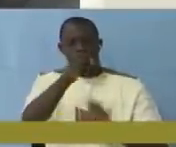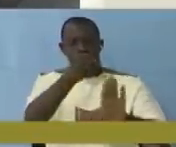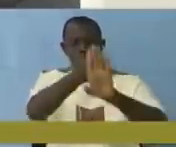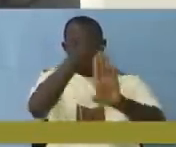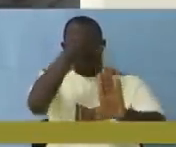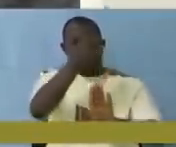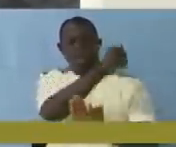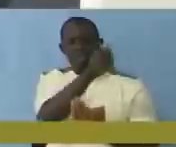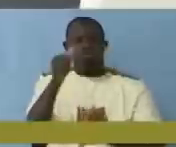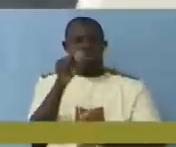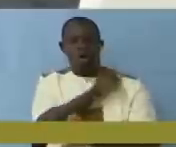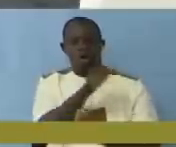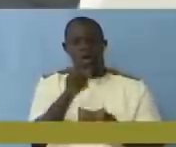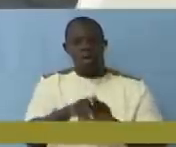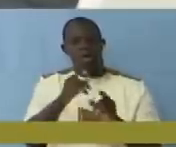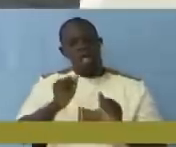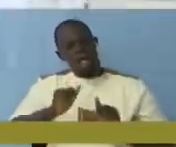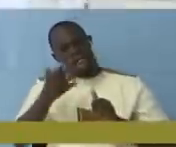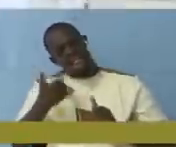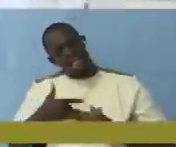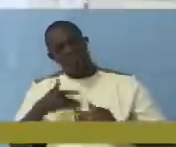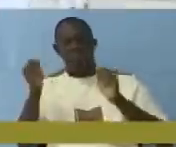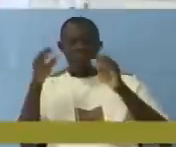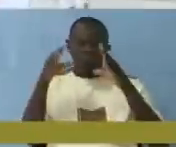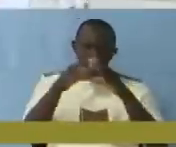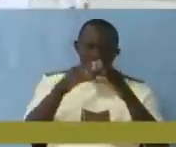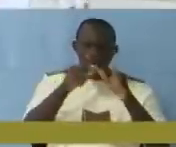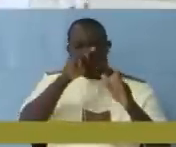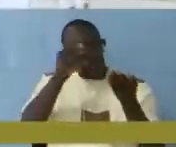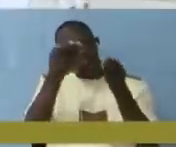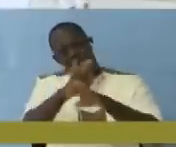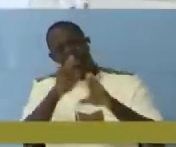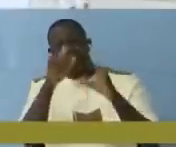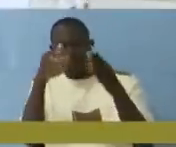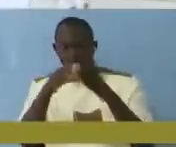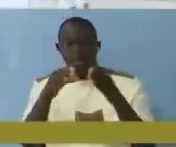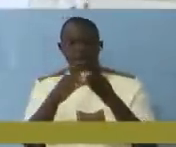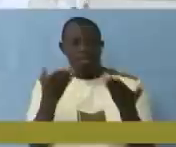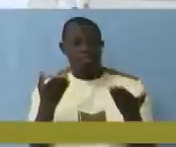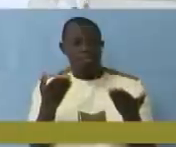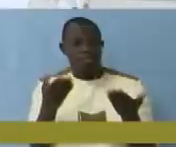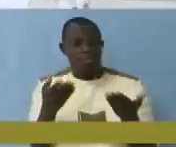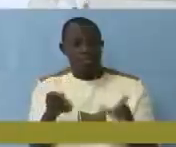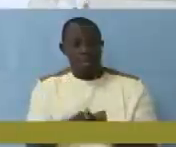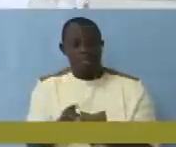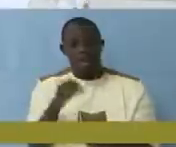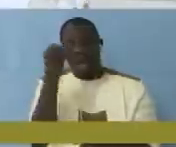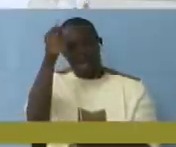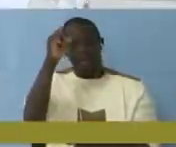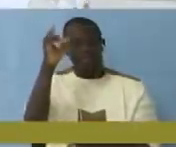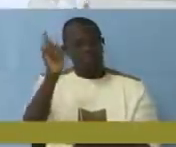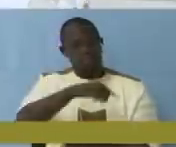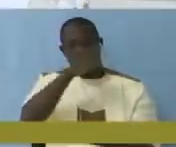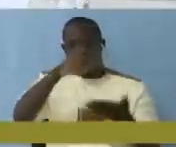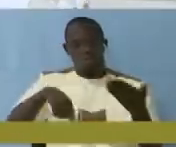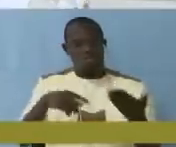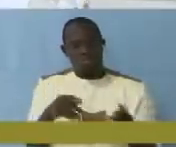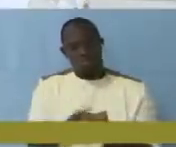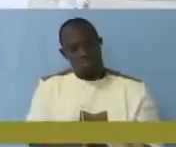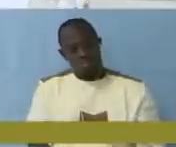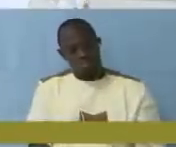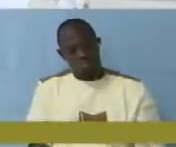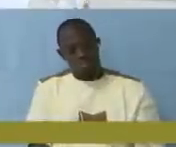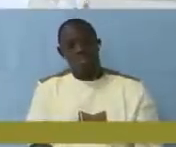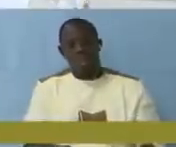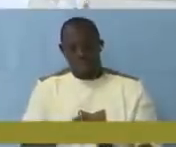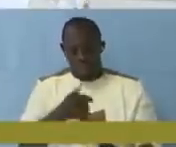That's your opinion. But that is what is coming out. That's your opinion about us. That is what is coming And out. which is wrong. I